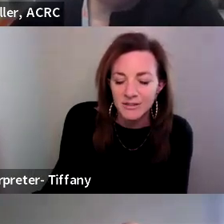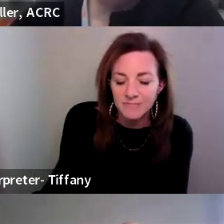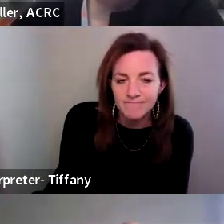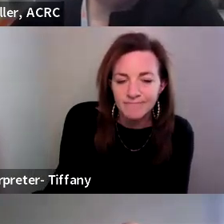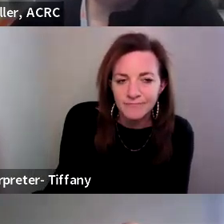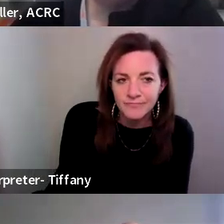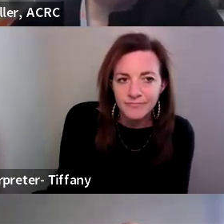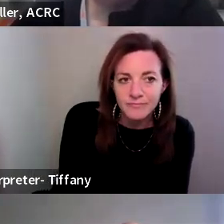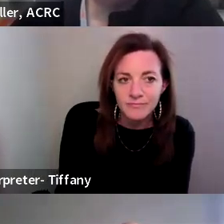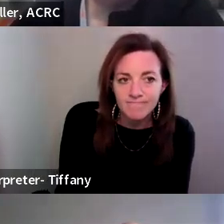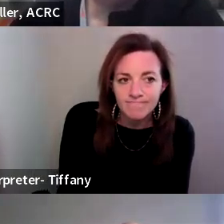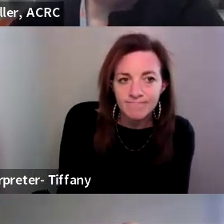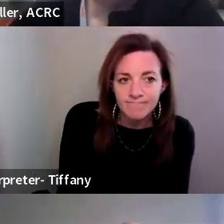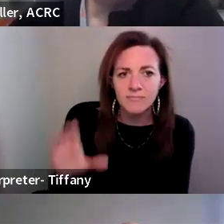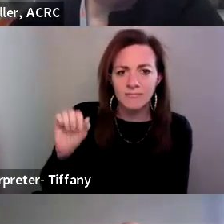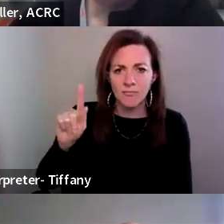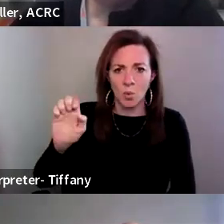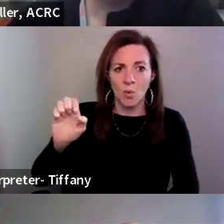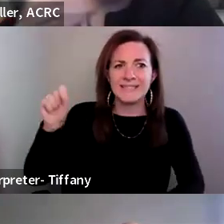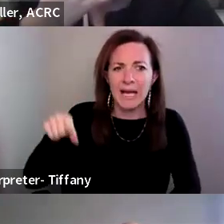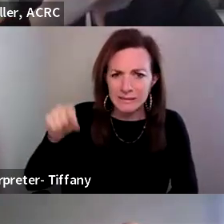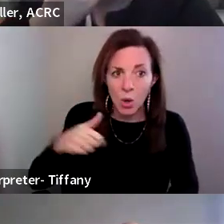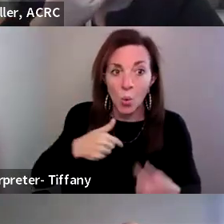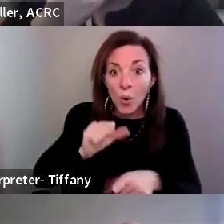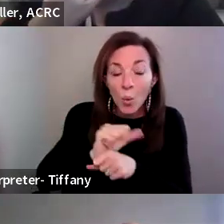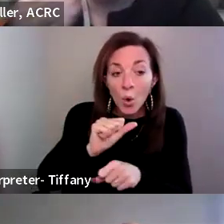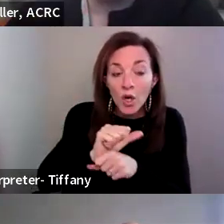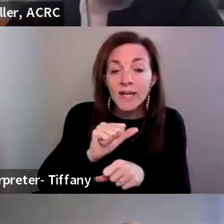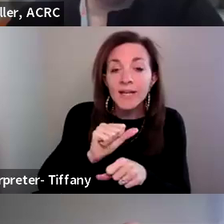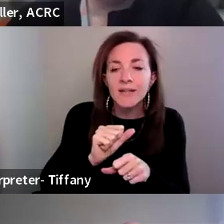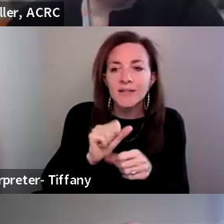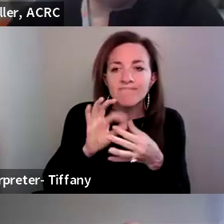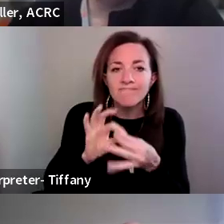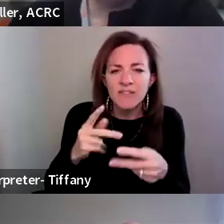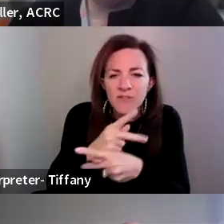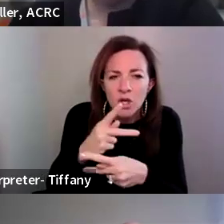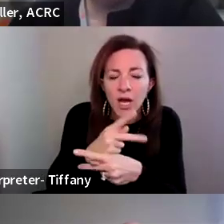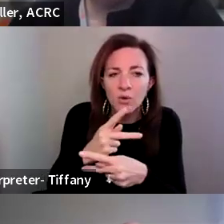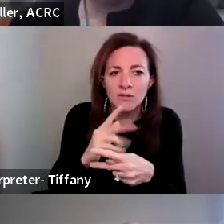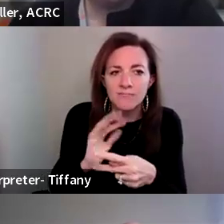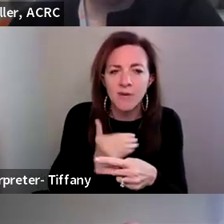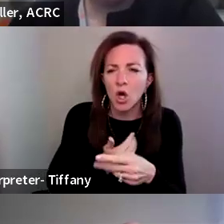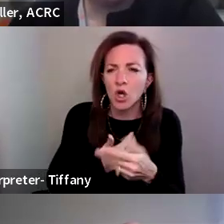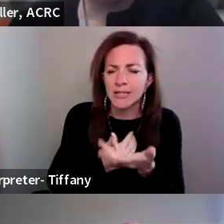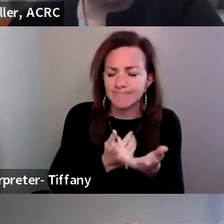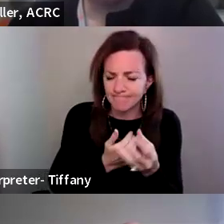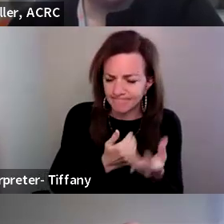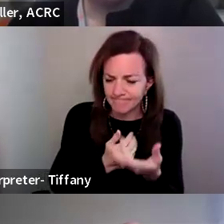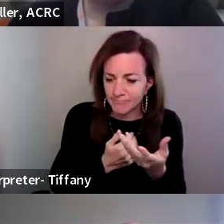accessibility? Yes, we are working on figuring out our